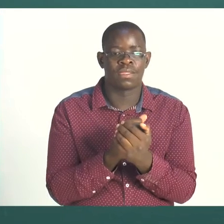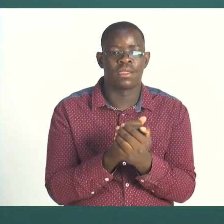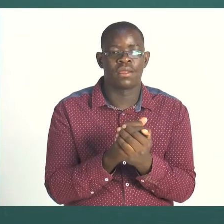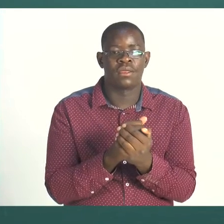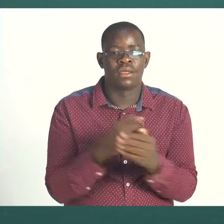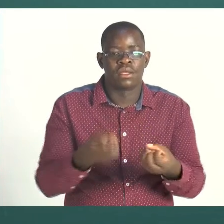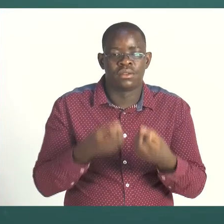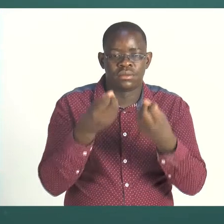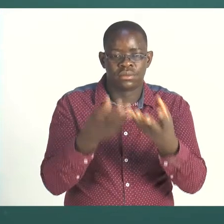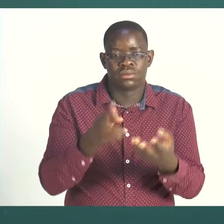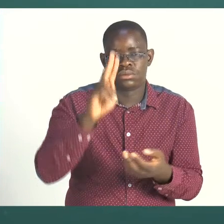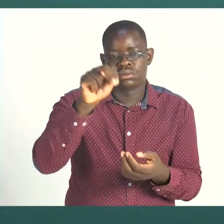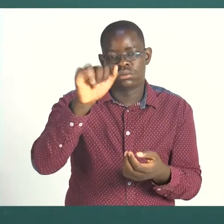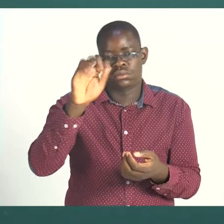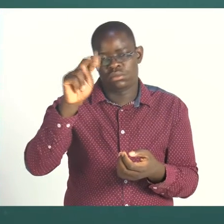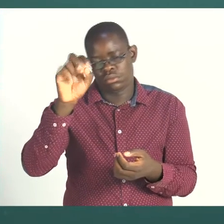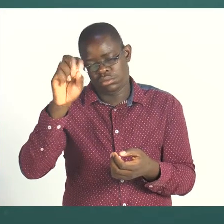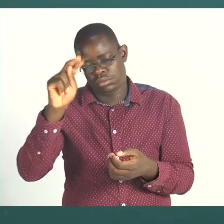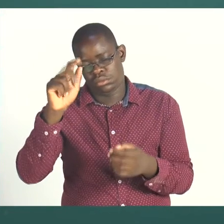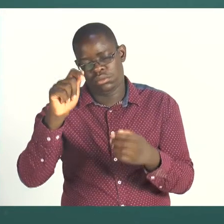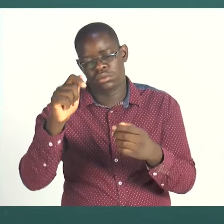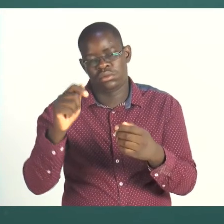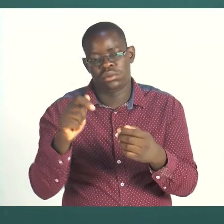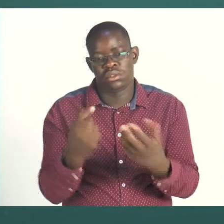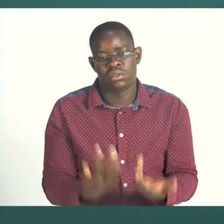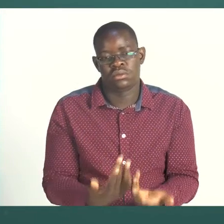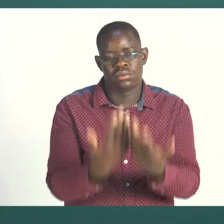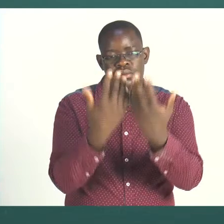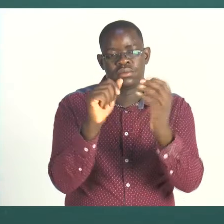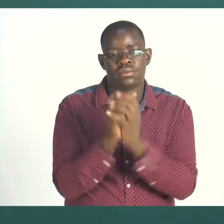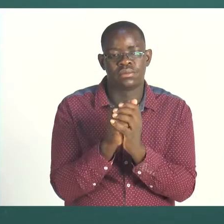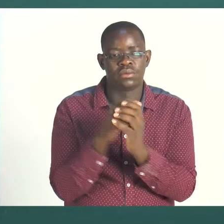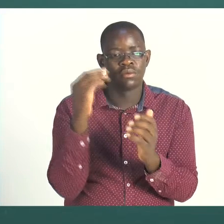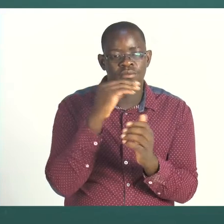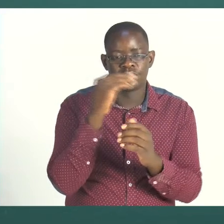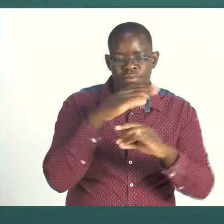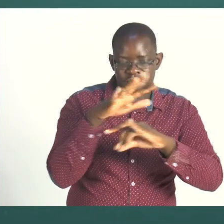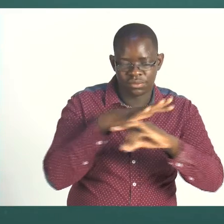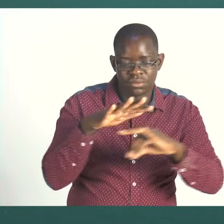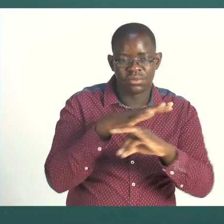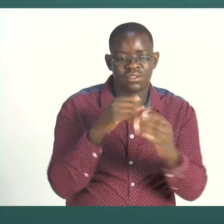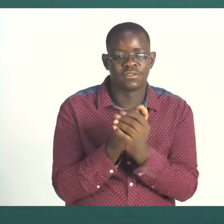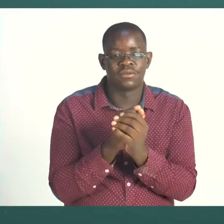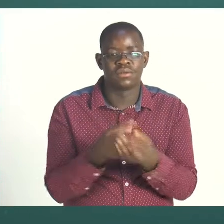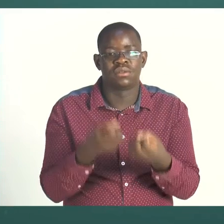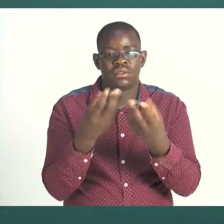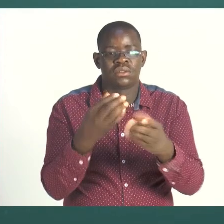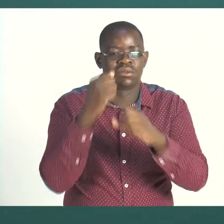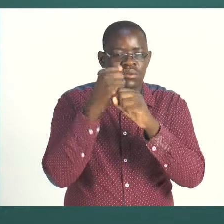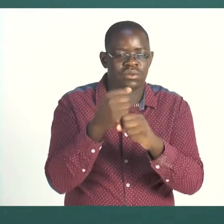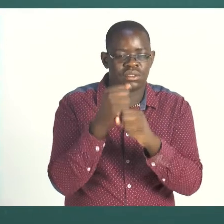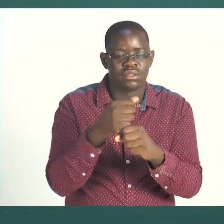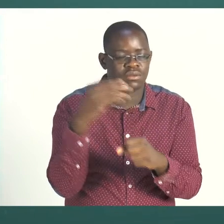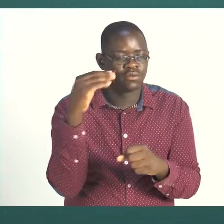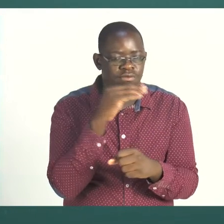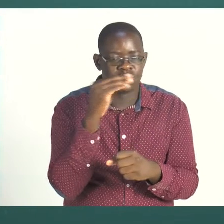Legumes provide nitrogen, which promotes growth of grass. As food for livestock, legumes provide high-quality